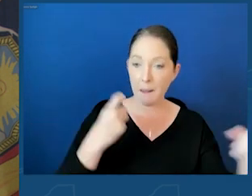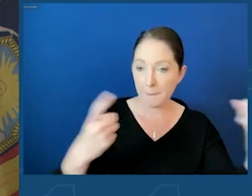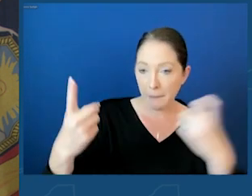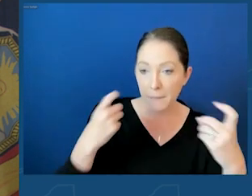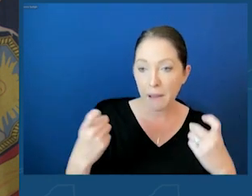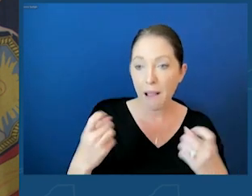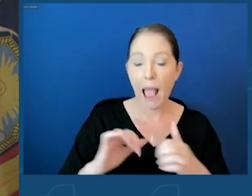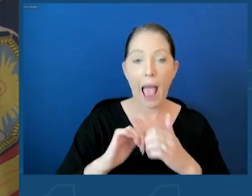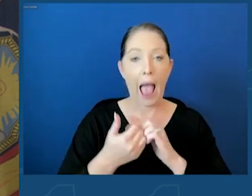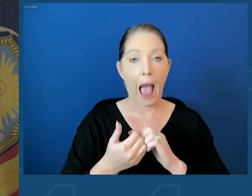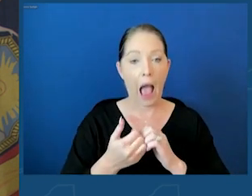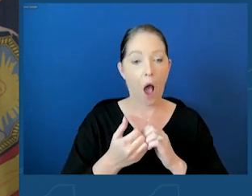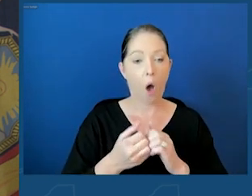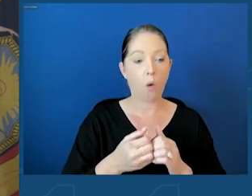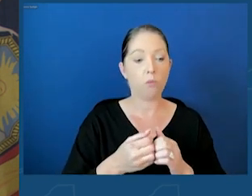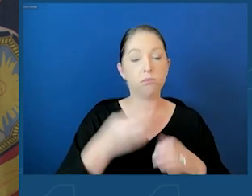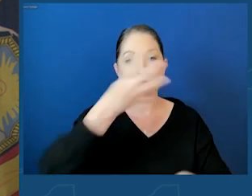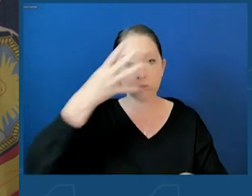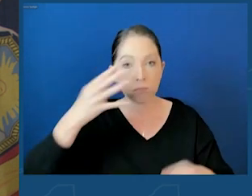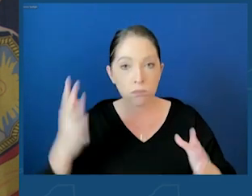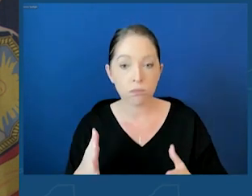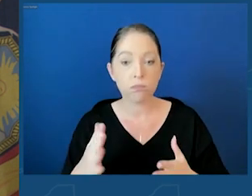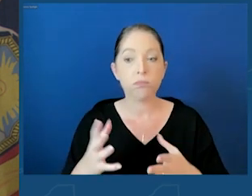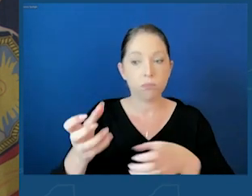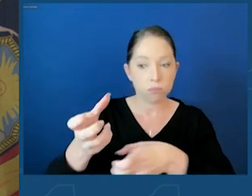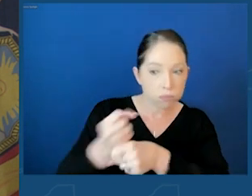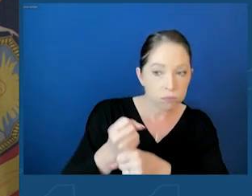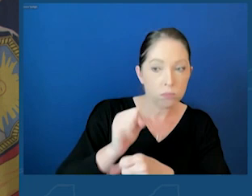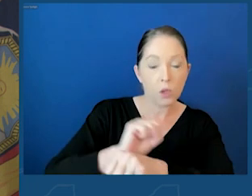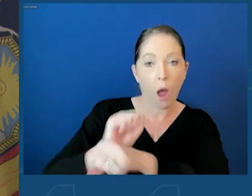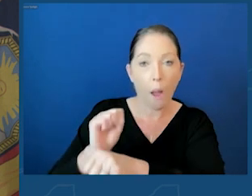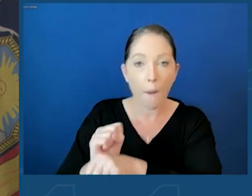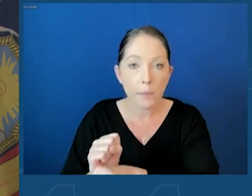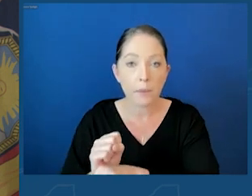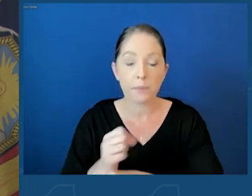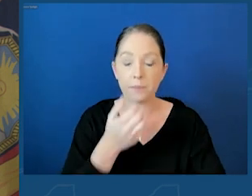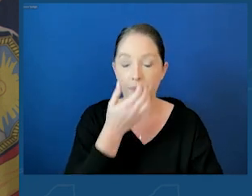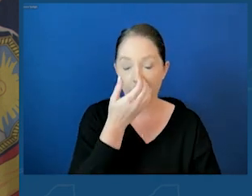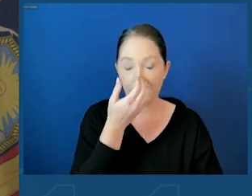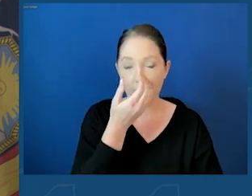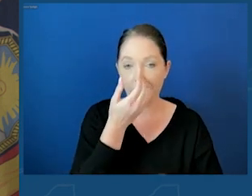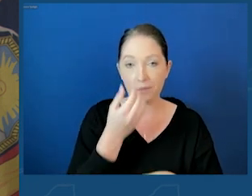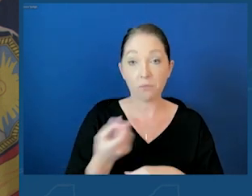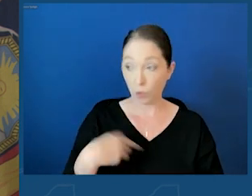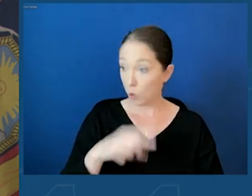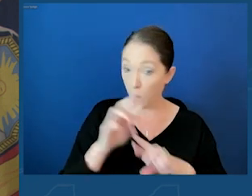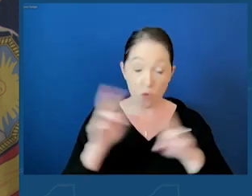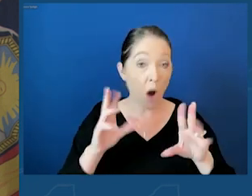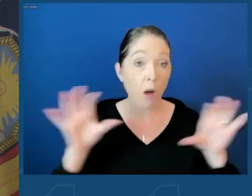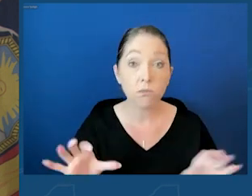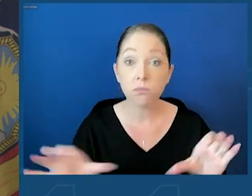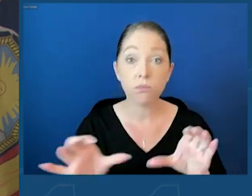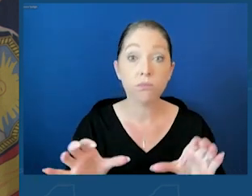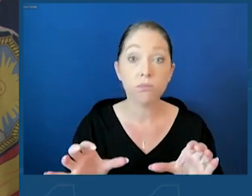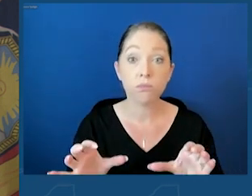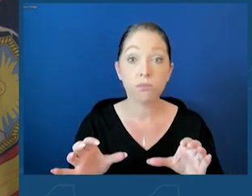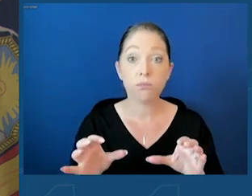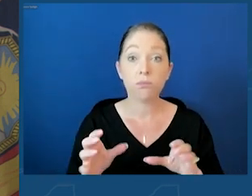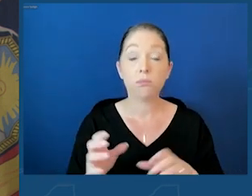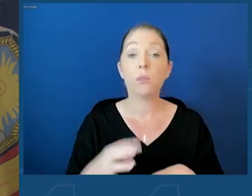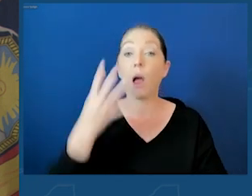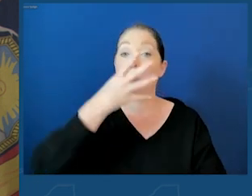into jobs that have gone unfilled for too long. We are ready to act as soon as these migrants receive